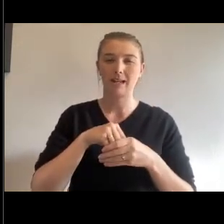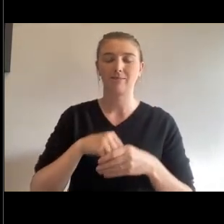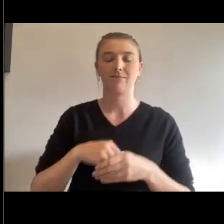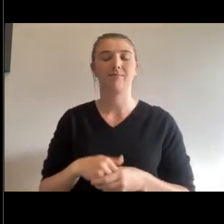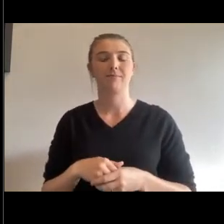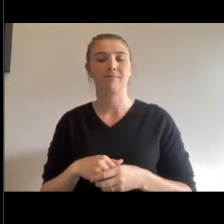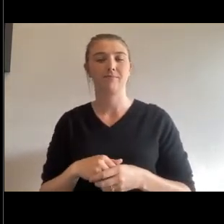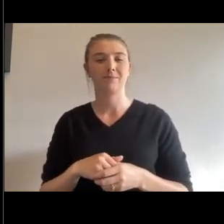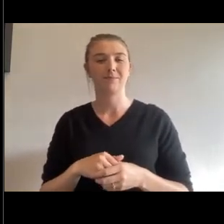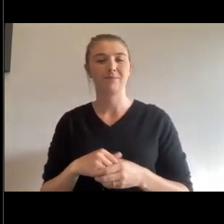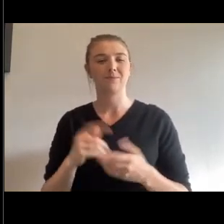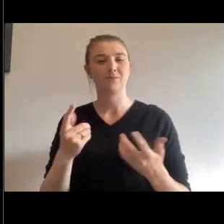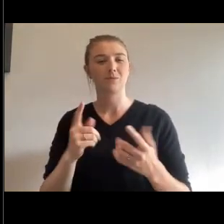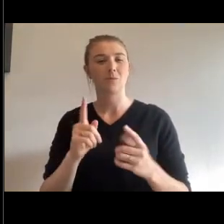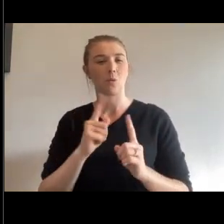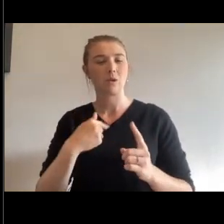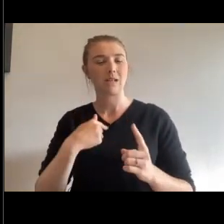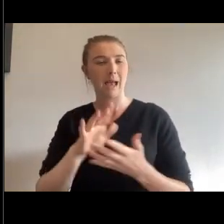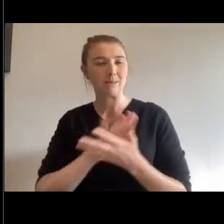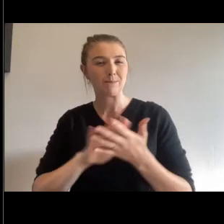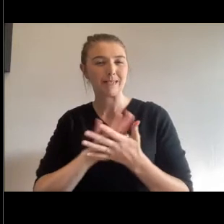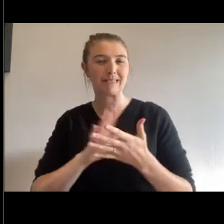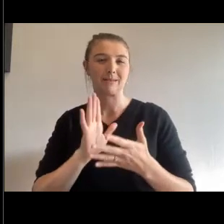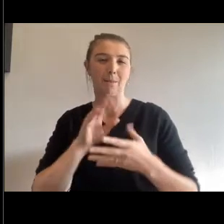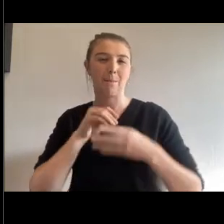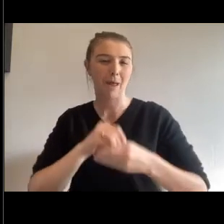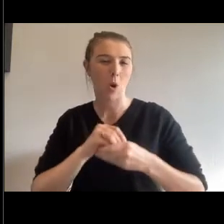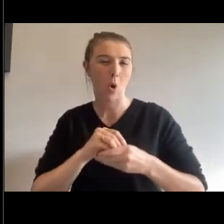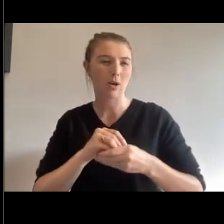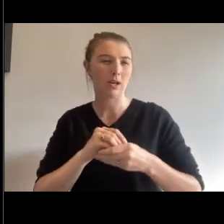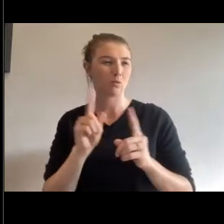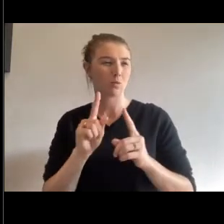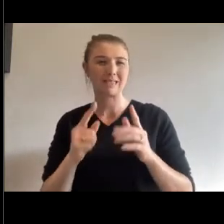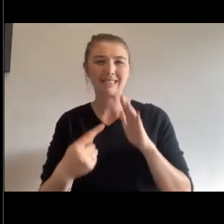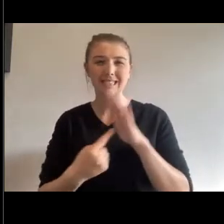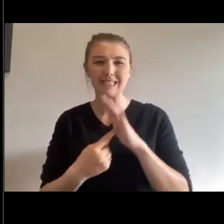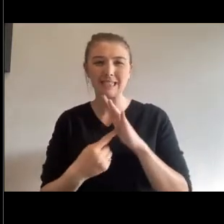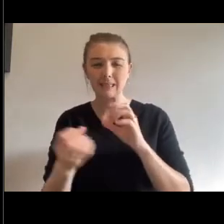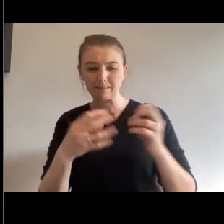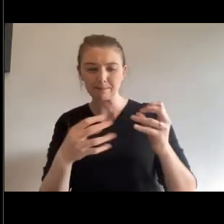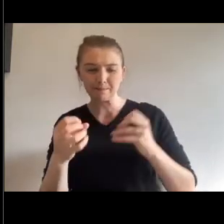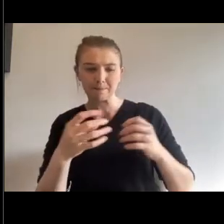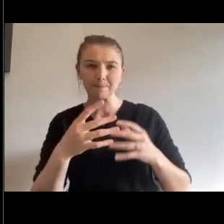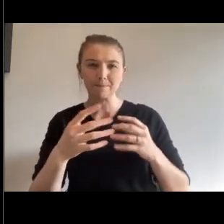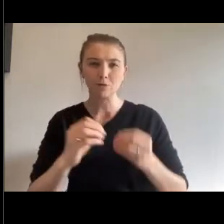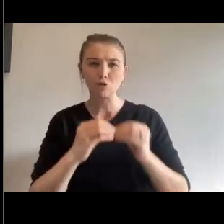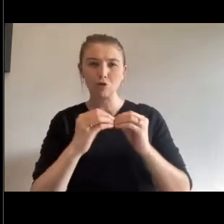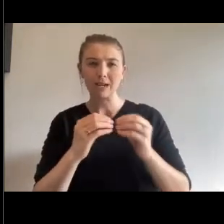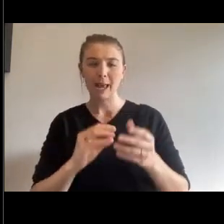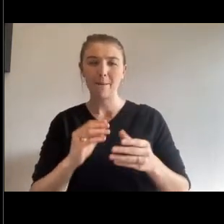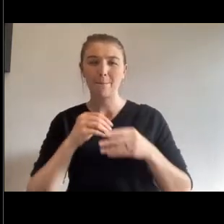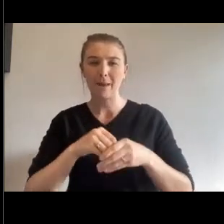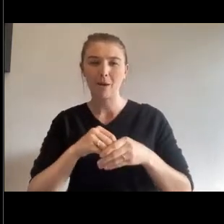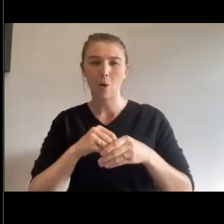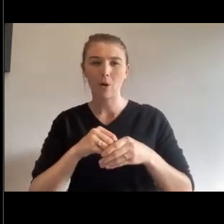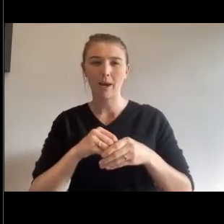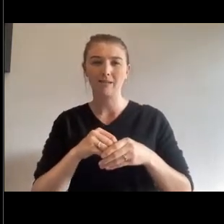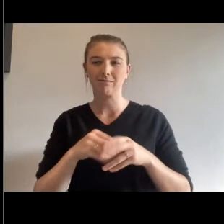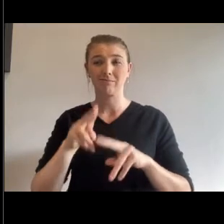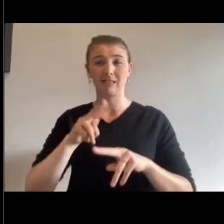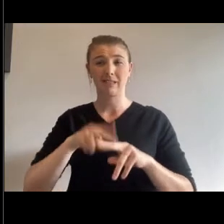What do I mean by belonging? What are the key ingredients of belonging? What does a belonging person